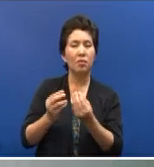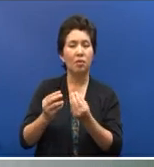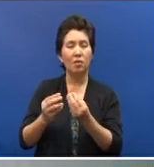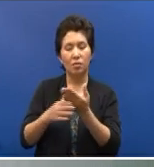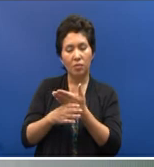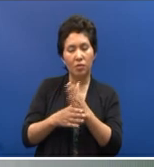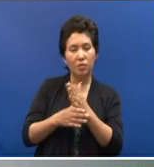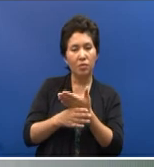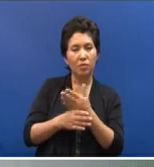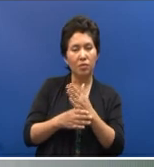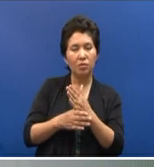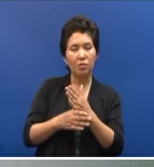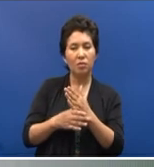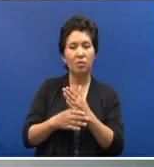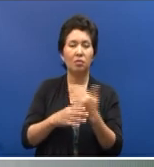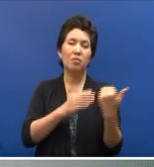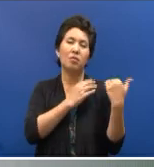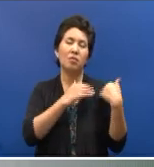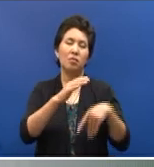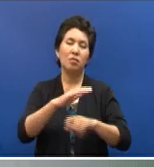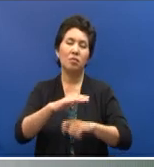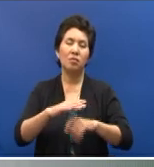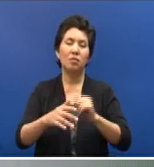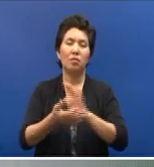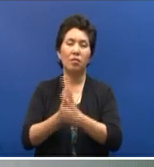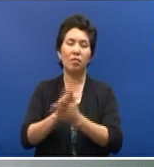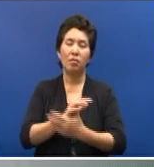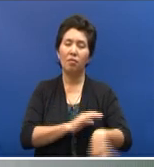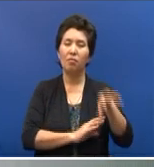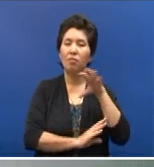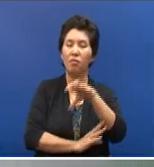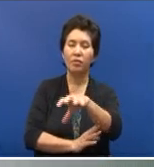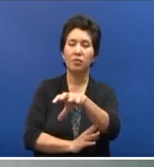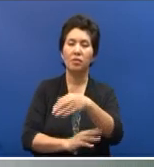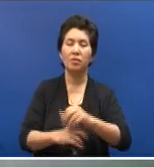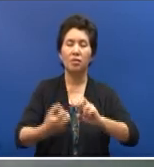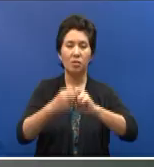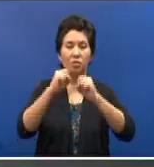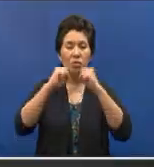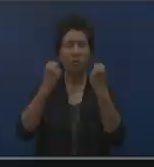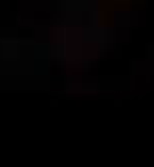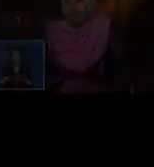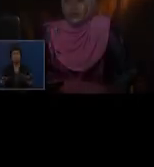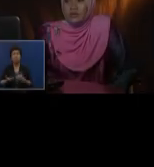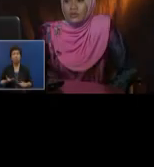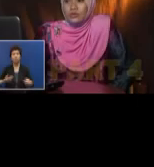their share of scarce resources, or even as causing the social problems. Okay.